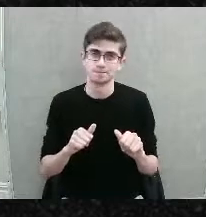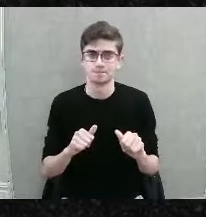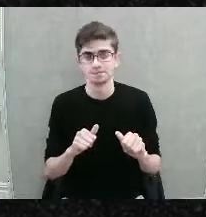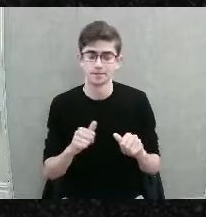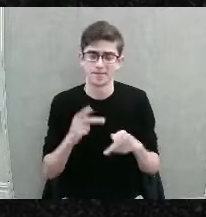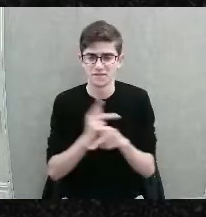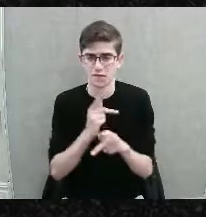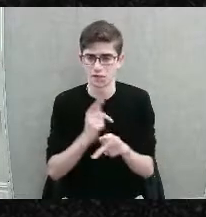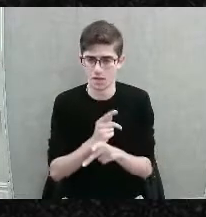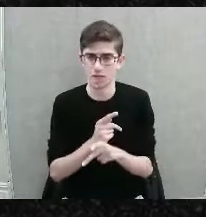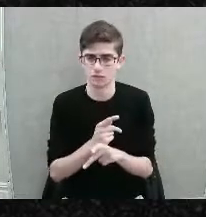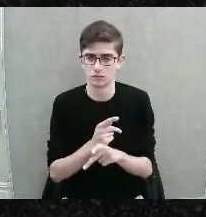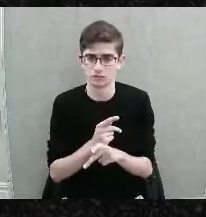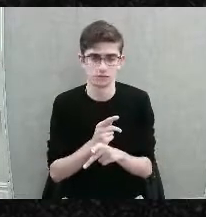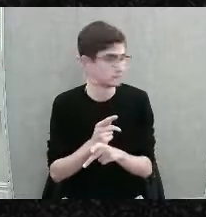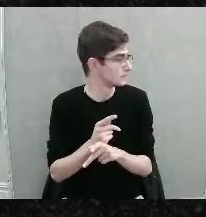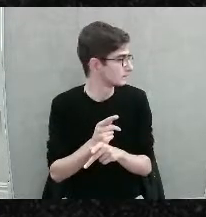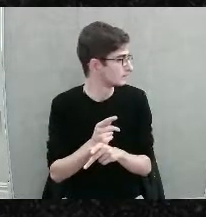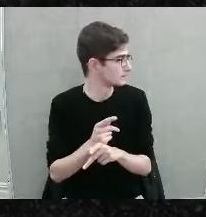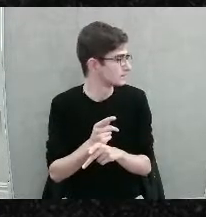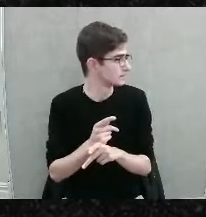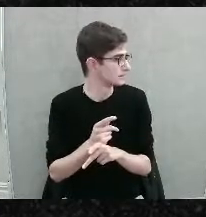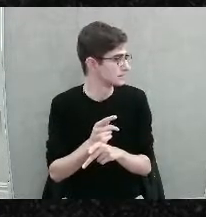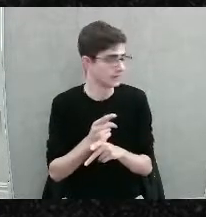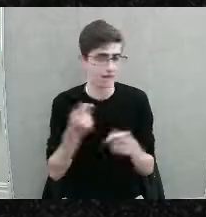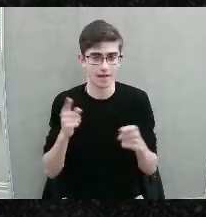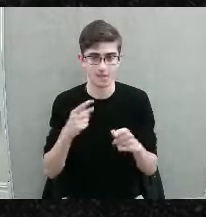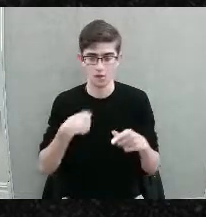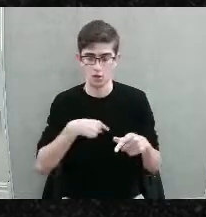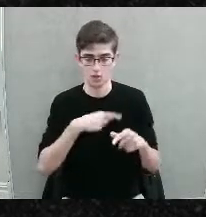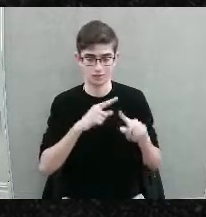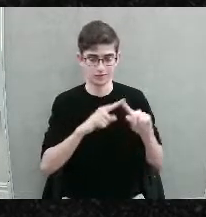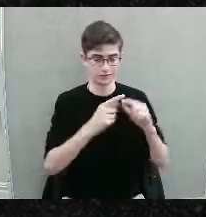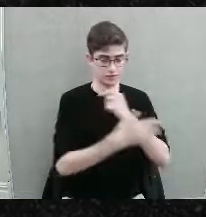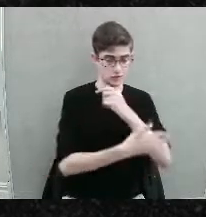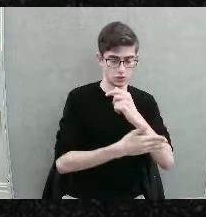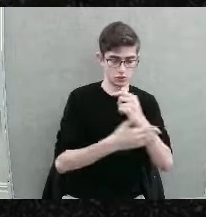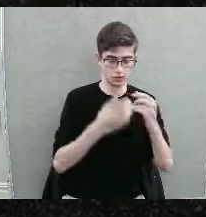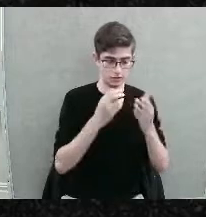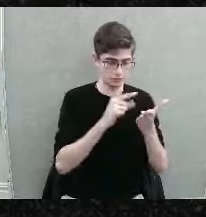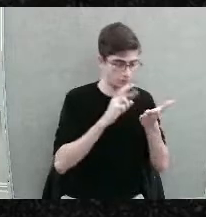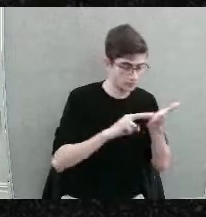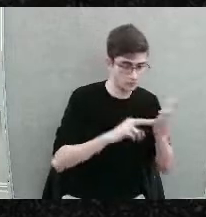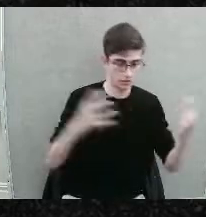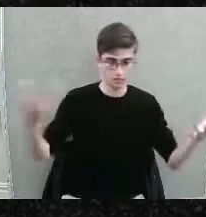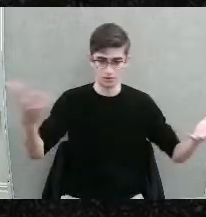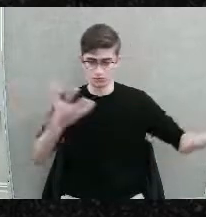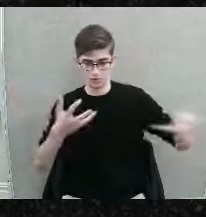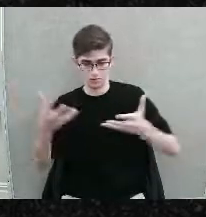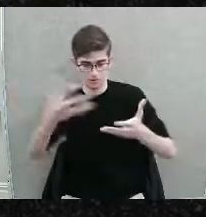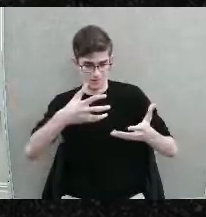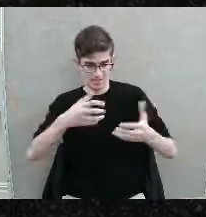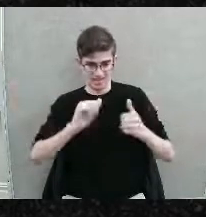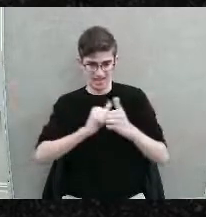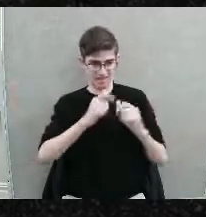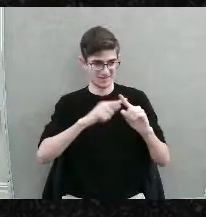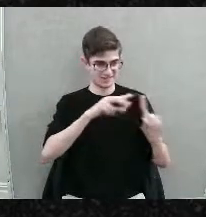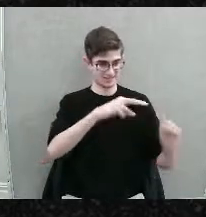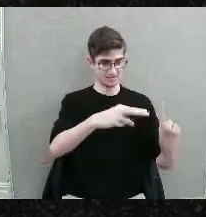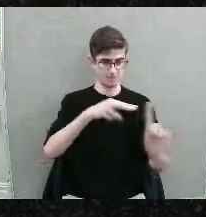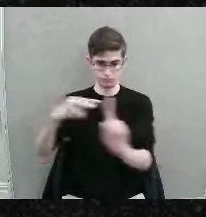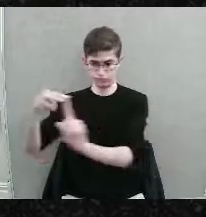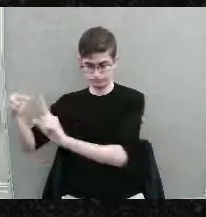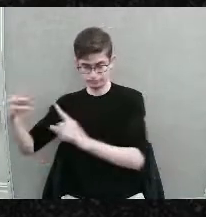to figure out working collectively and synthetically is how to hold these different aspects of neoliberalism together. And we came